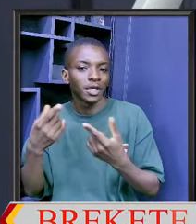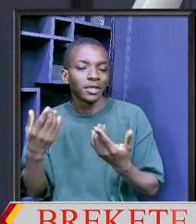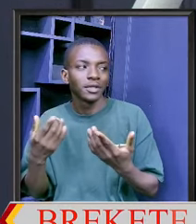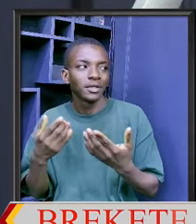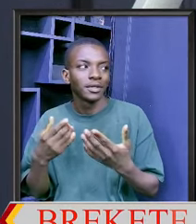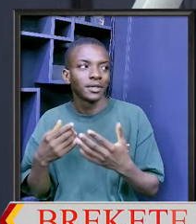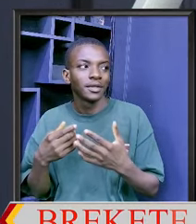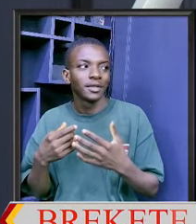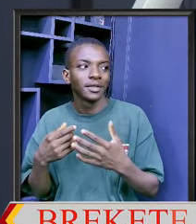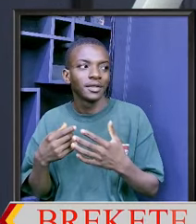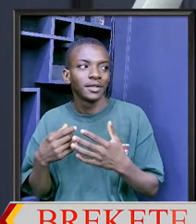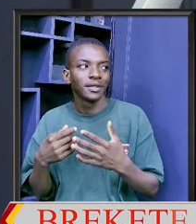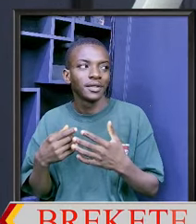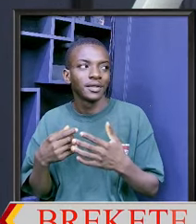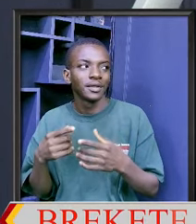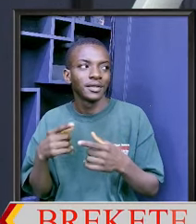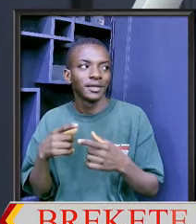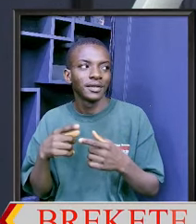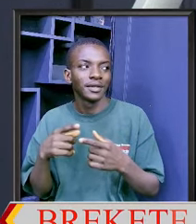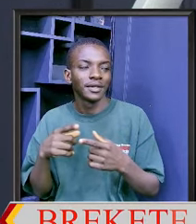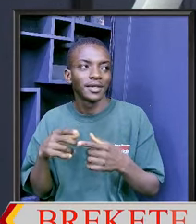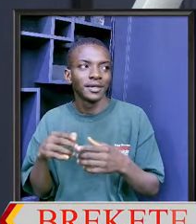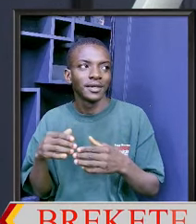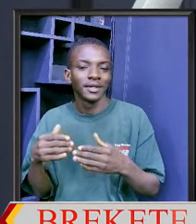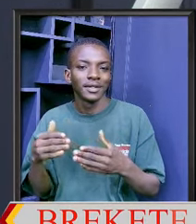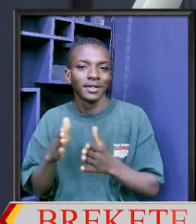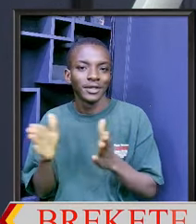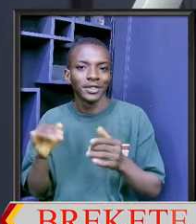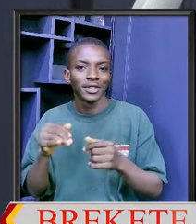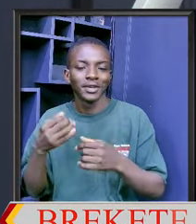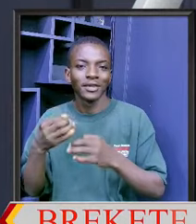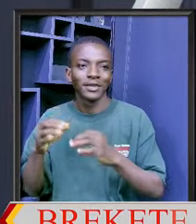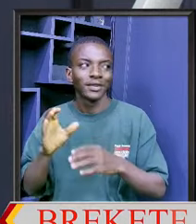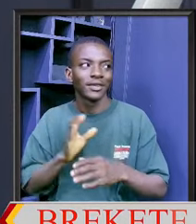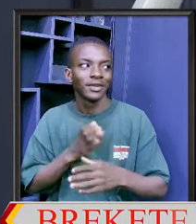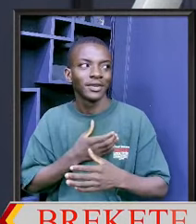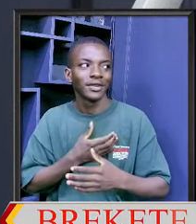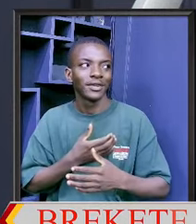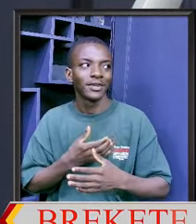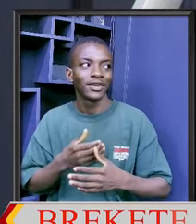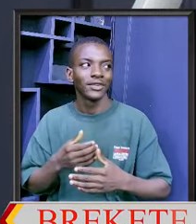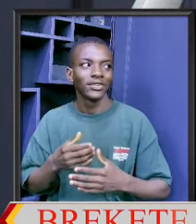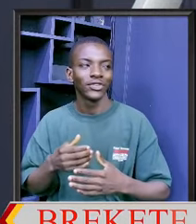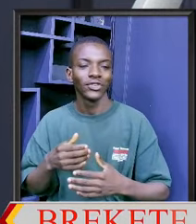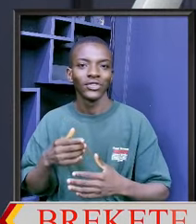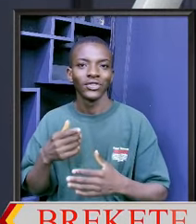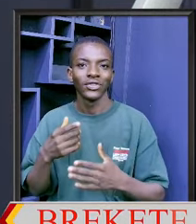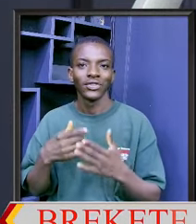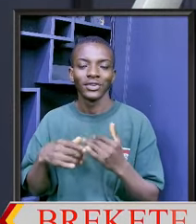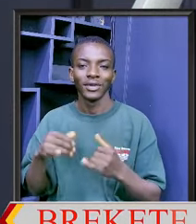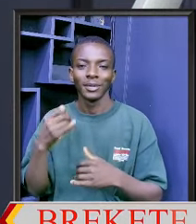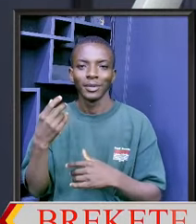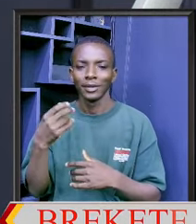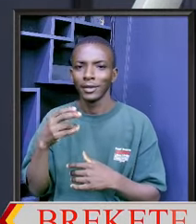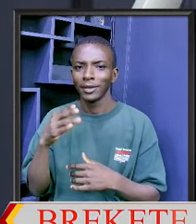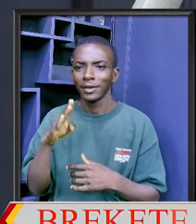doing to the generality of our country. Allah, the Jimmy and Kakamanke